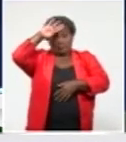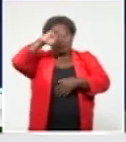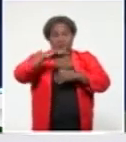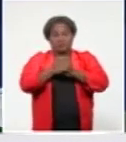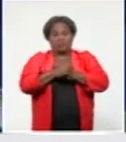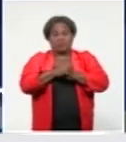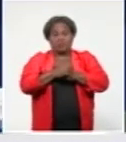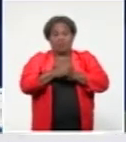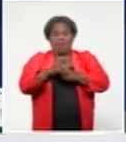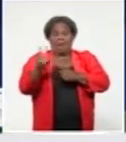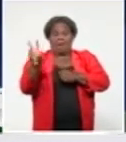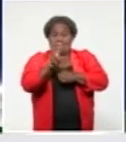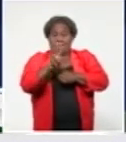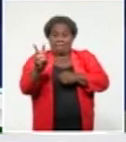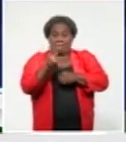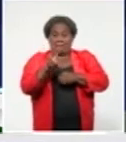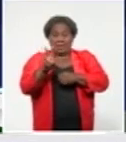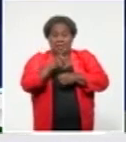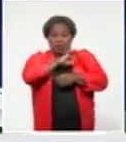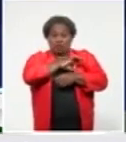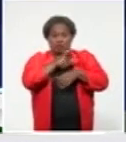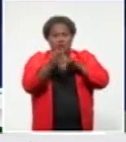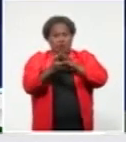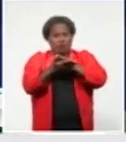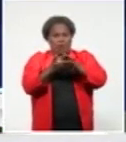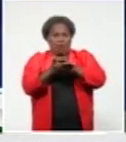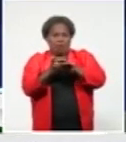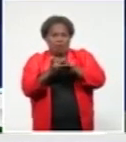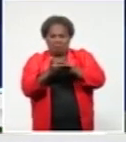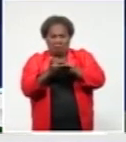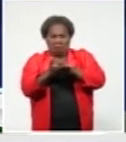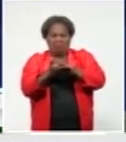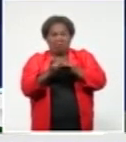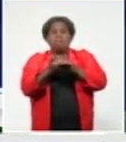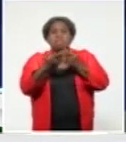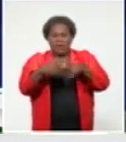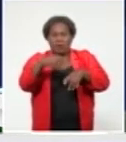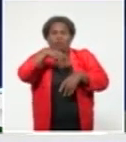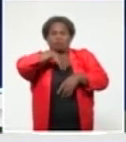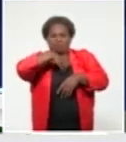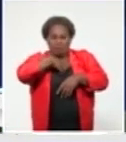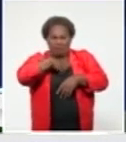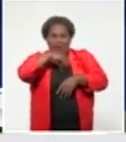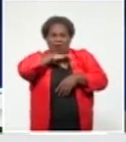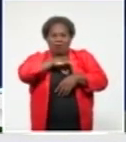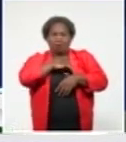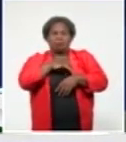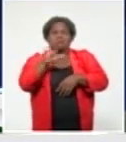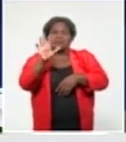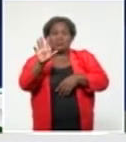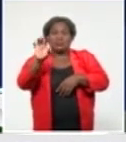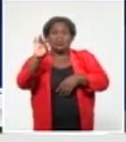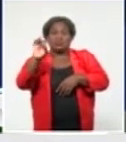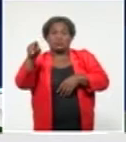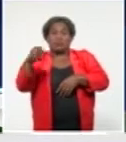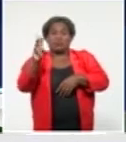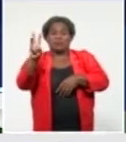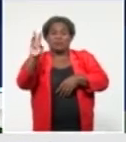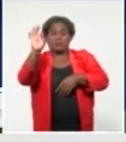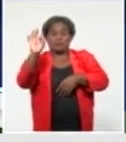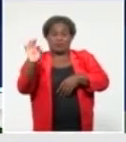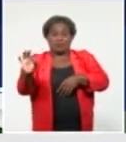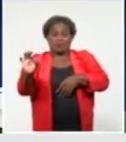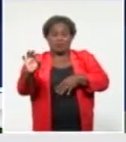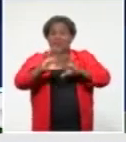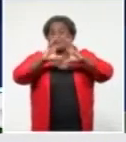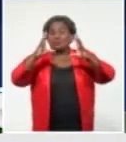and discharged patients belonging to this age group. However, we can assure that more than the 85% of confirmed